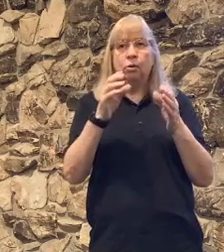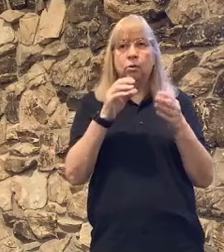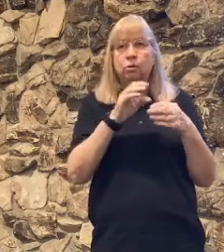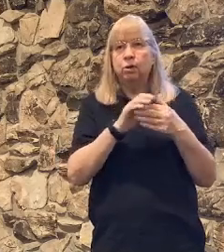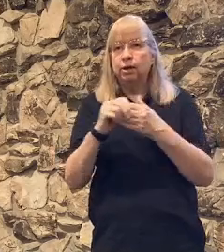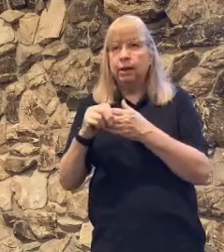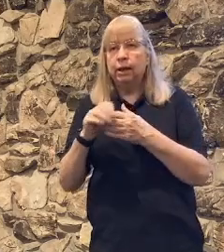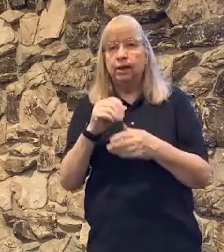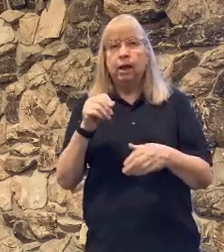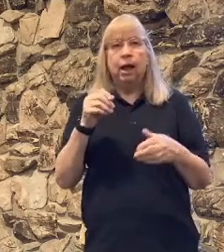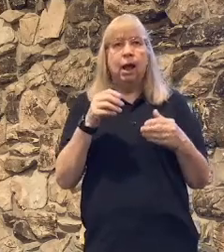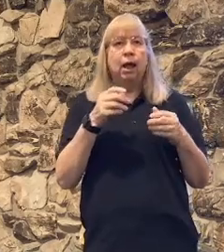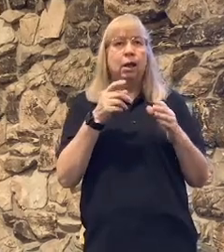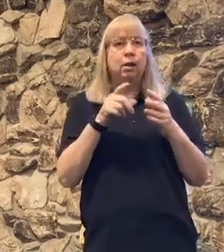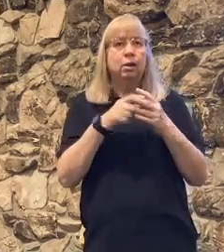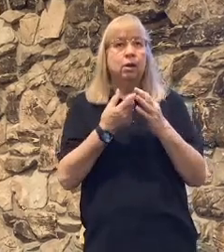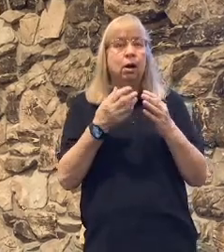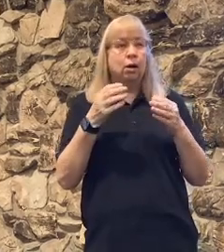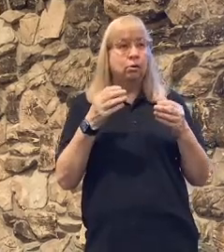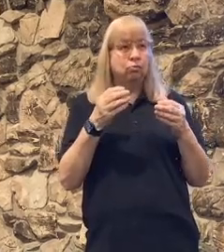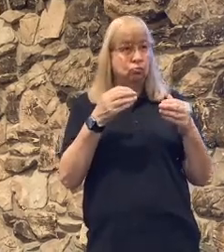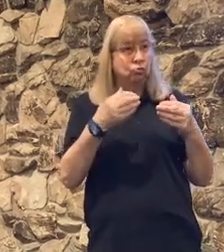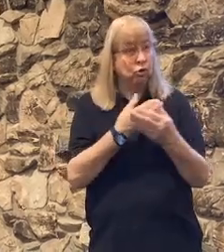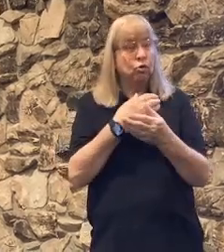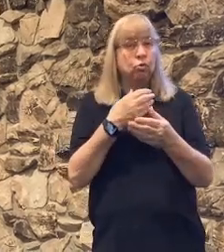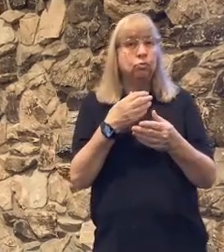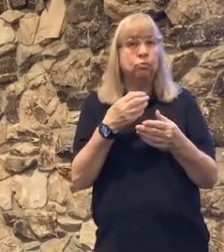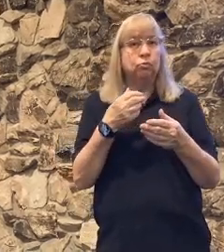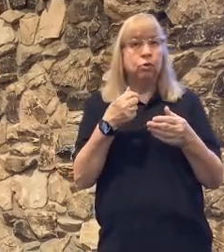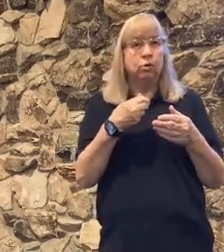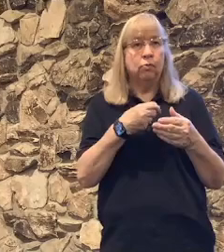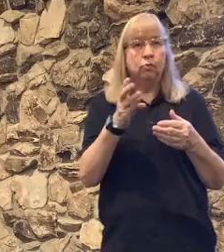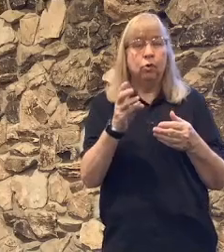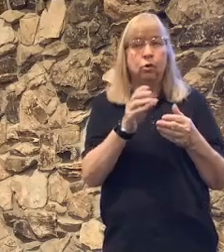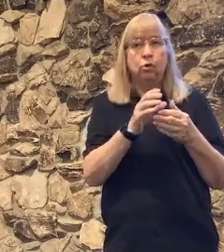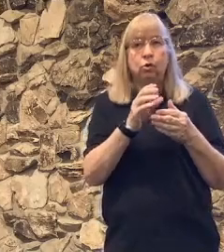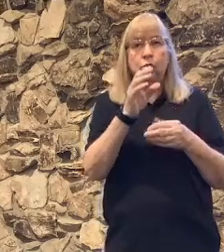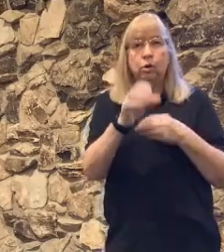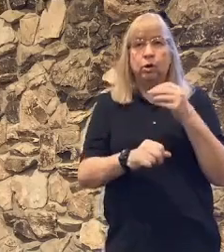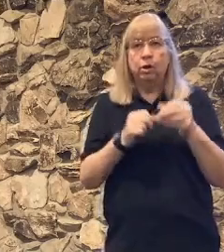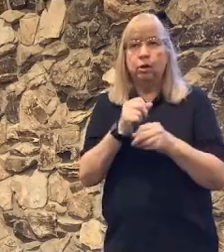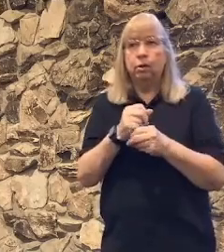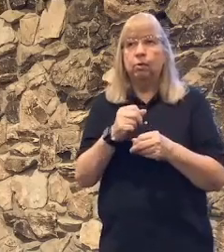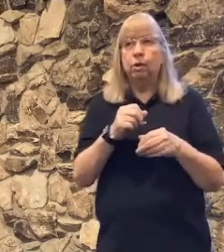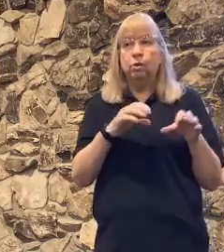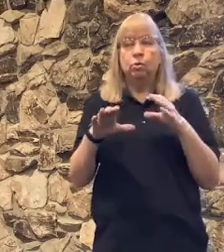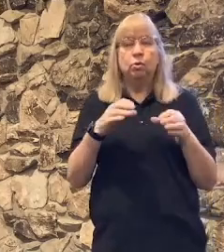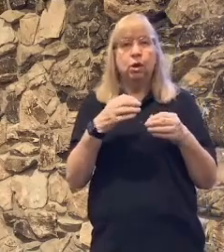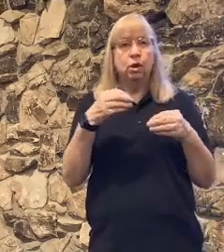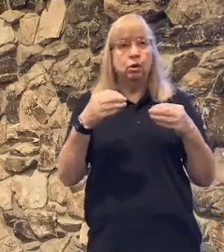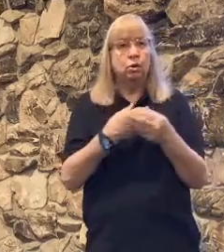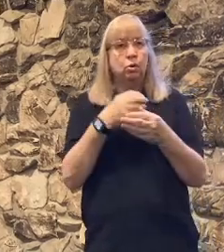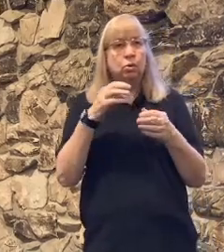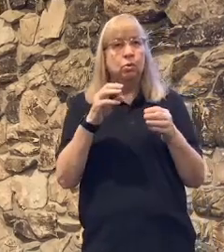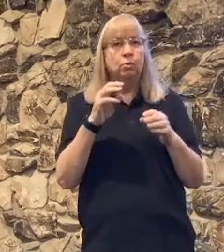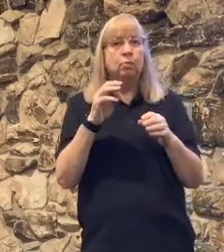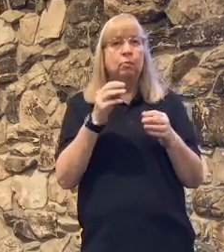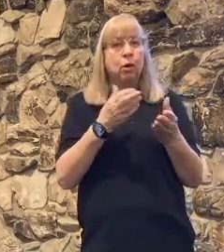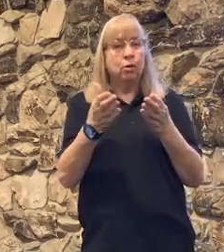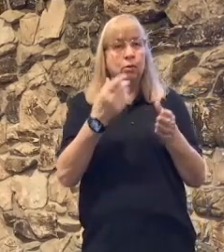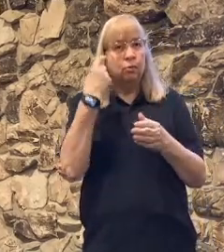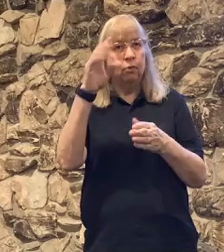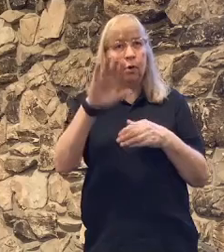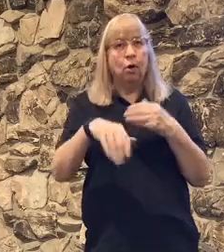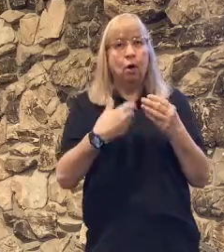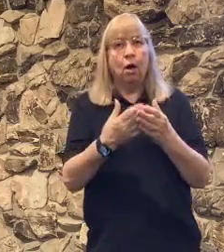next few years as we begin a new way of doing ministry. But I also want to lift up a couple of our